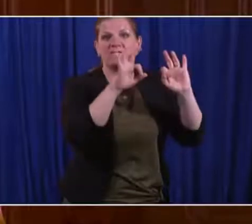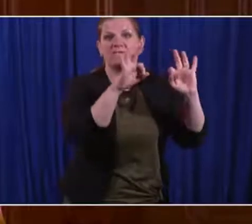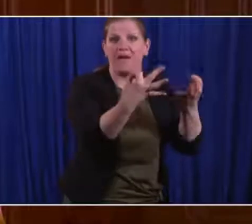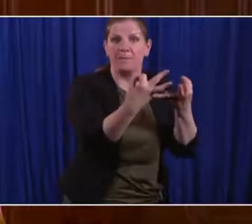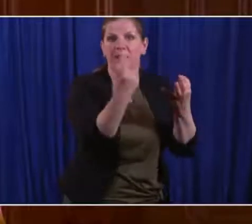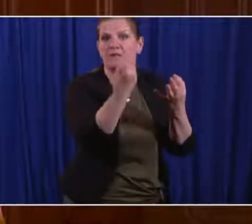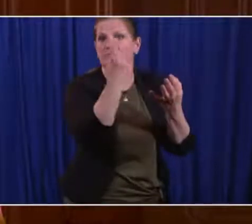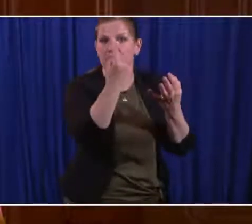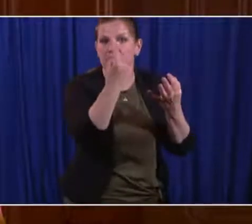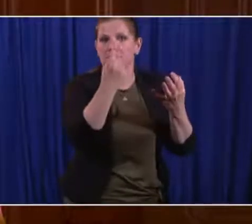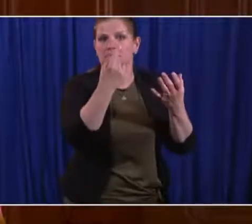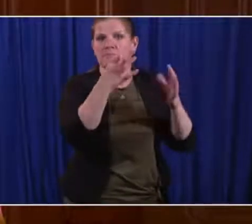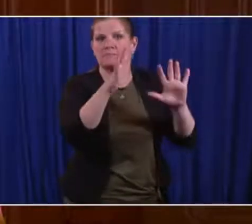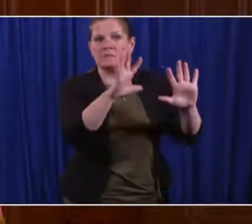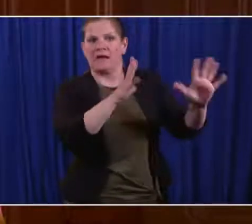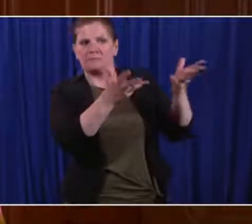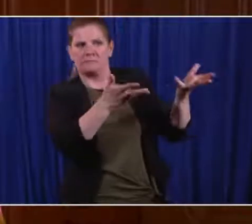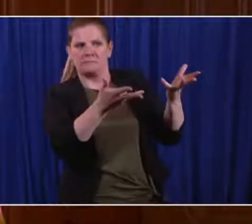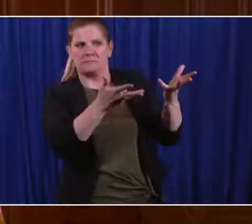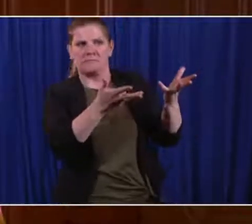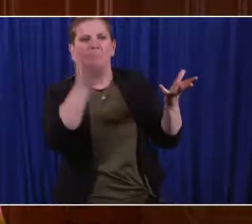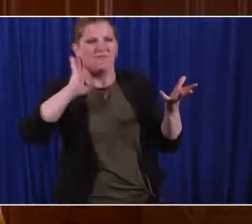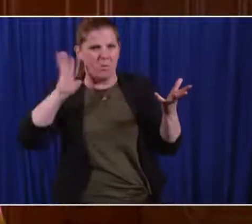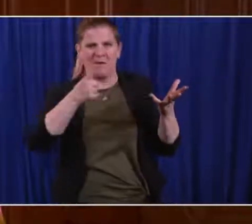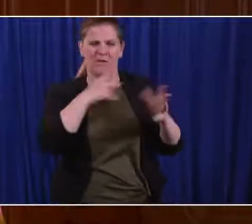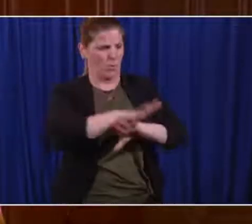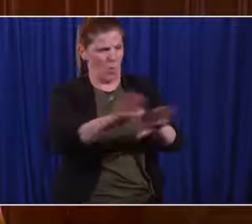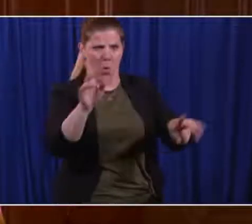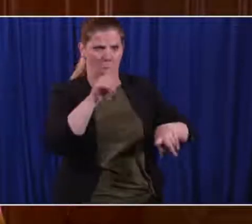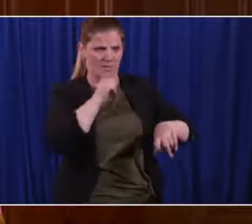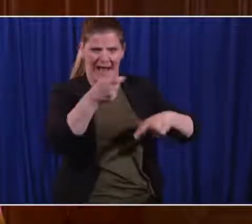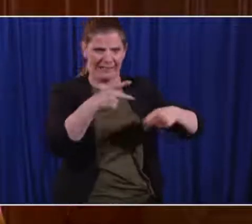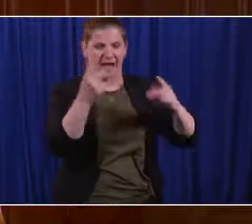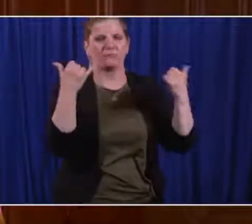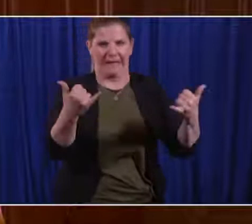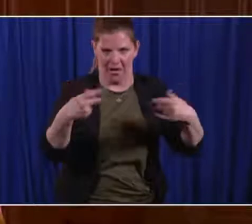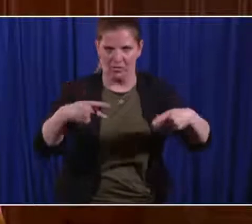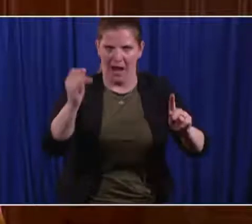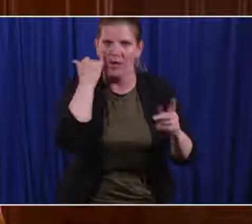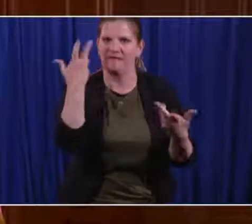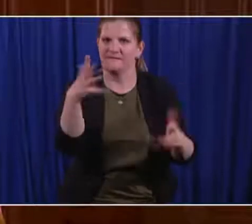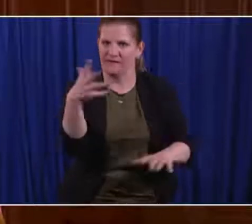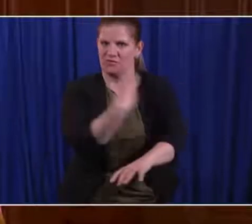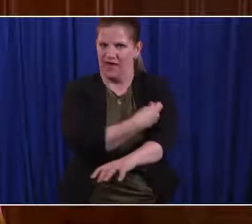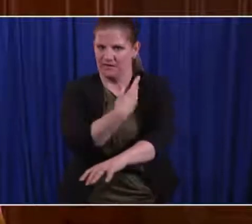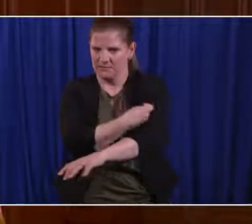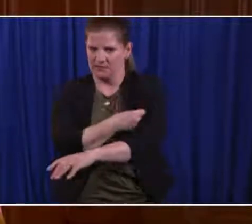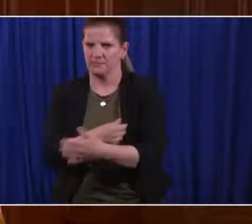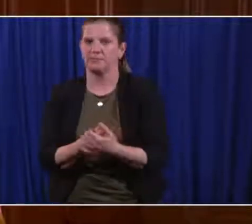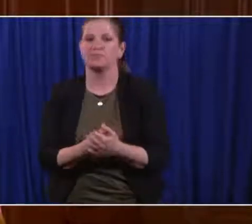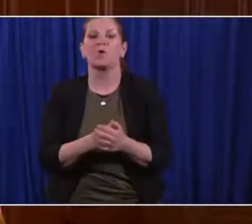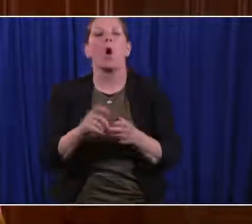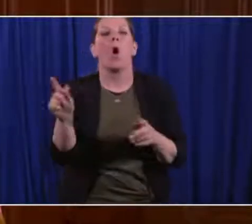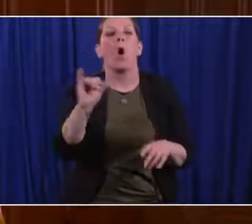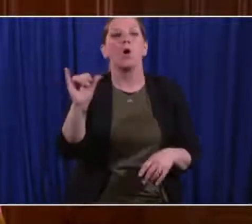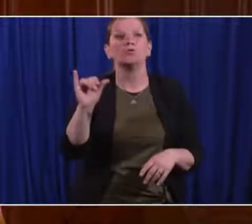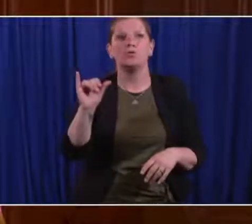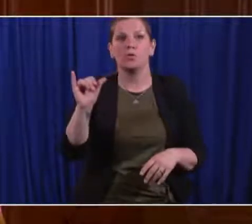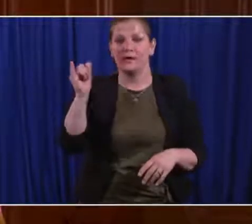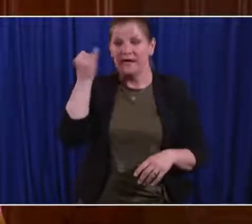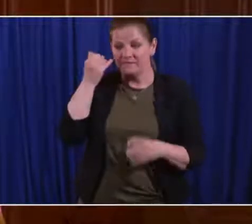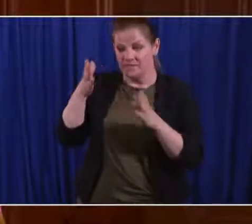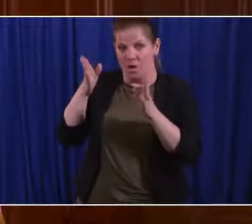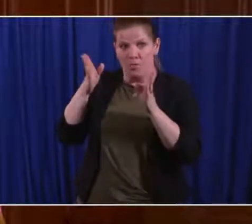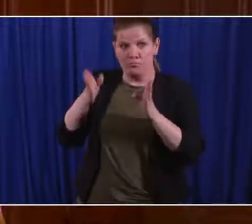was certainly discouraged. That has been changed. 3, we're permitting visitation in a resident's private room. Again, this is both